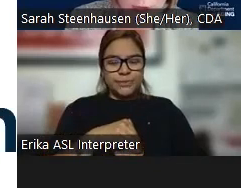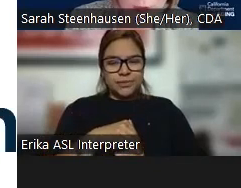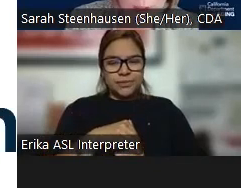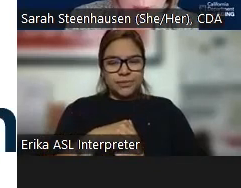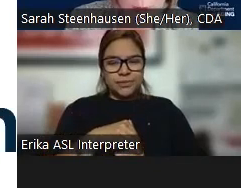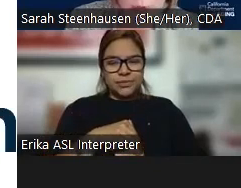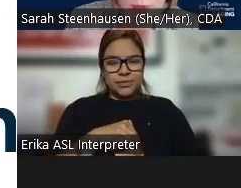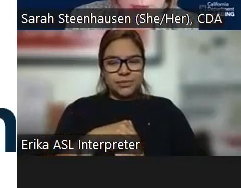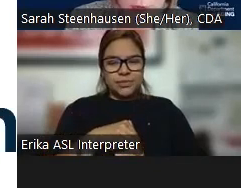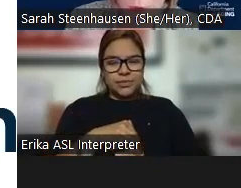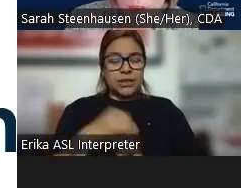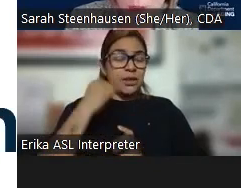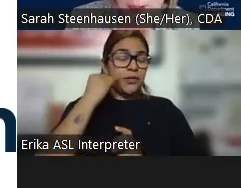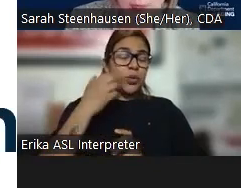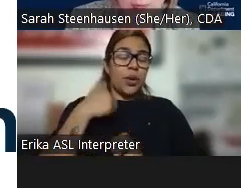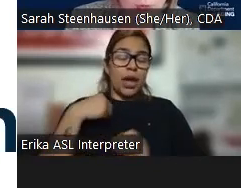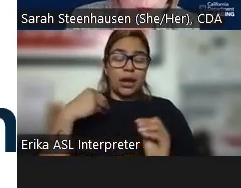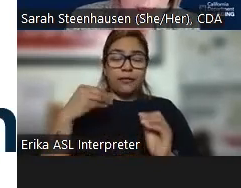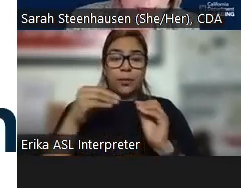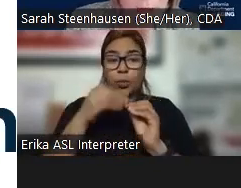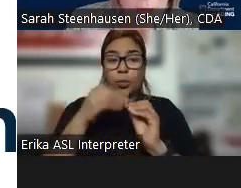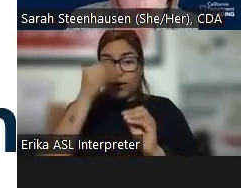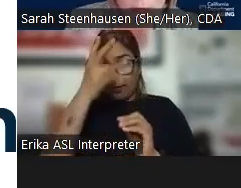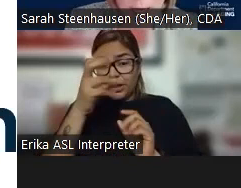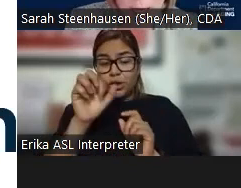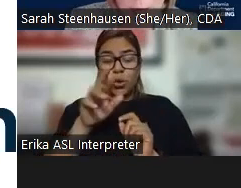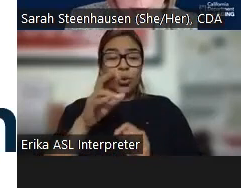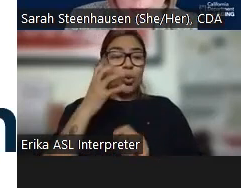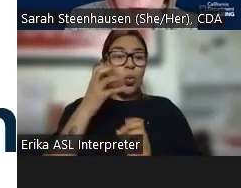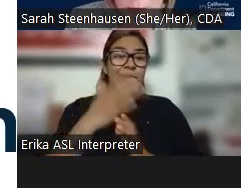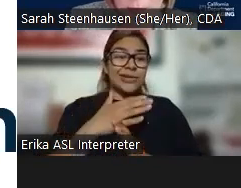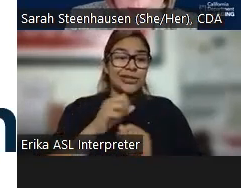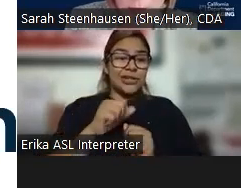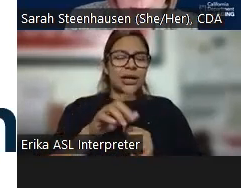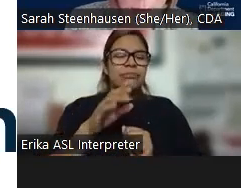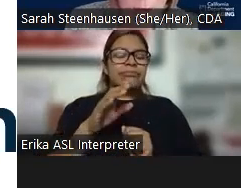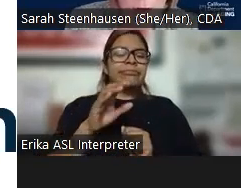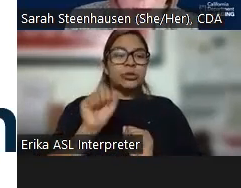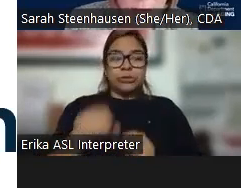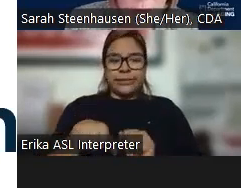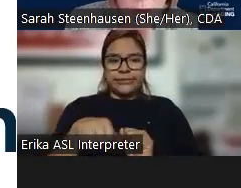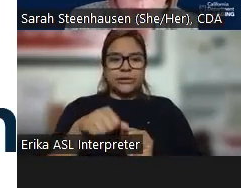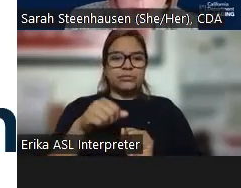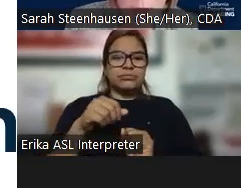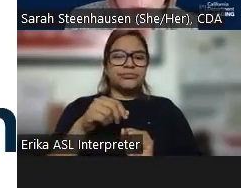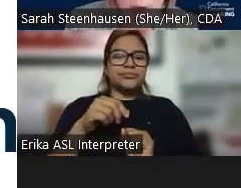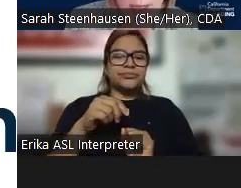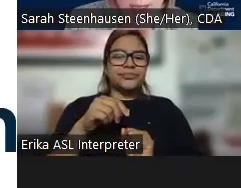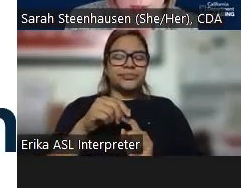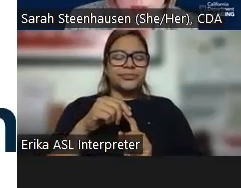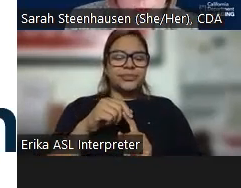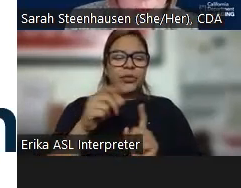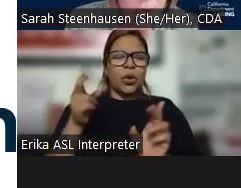with this committee or with us afterwards. But before we get into Q&A, I'm really pleased that we are also joined